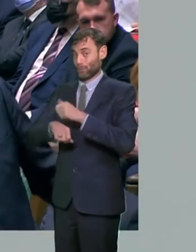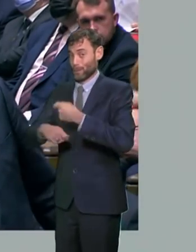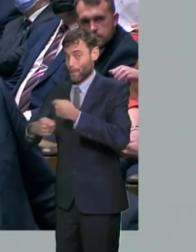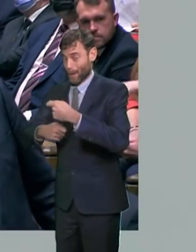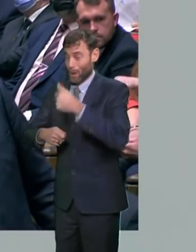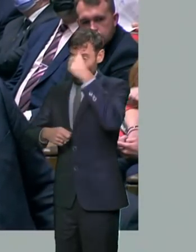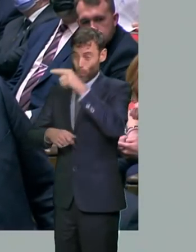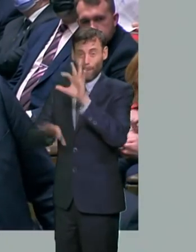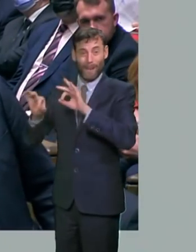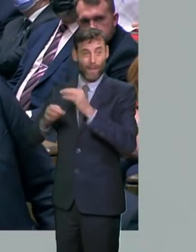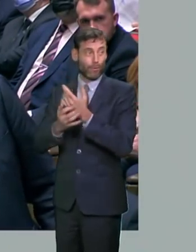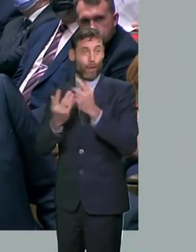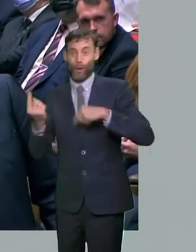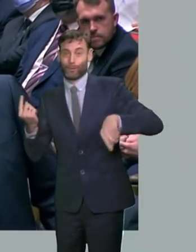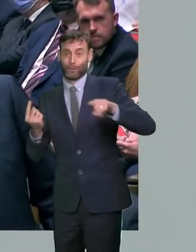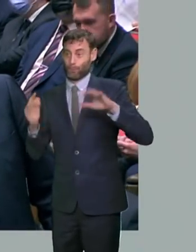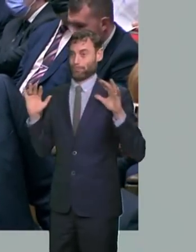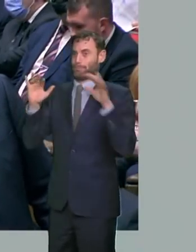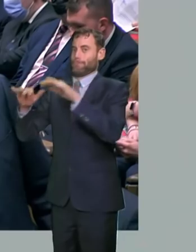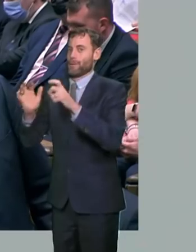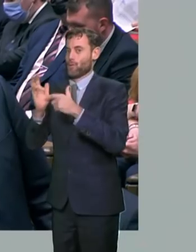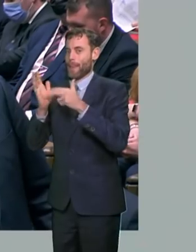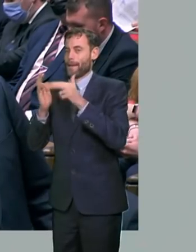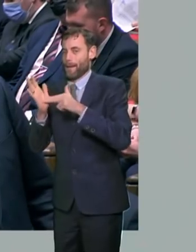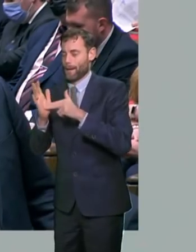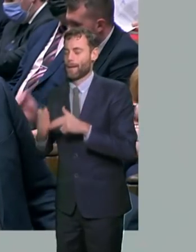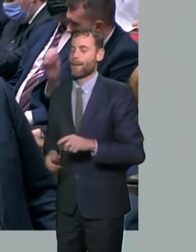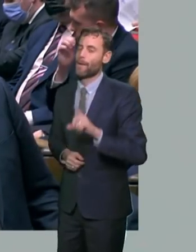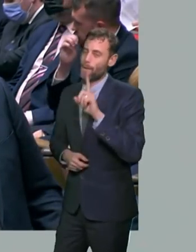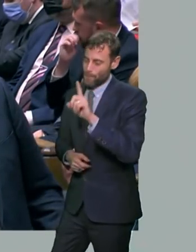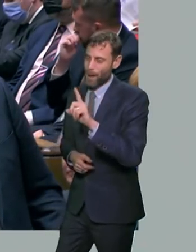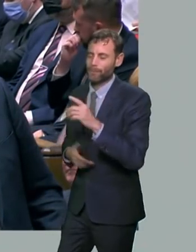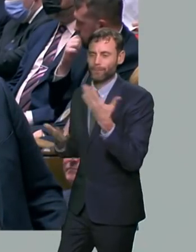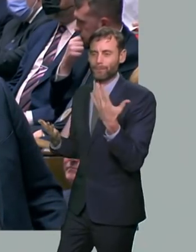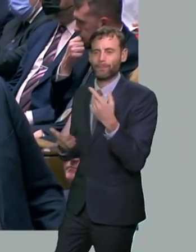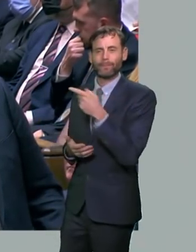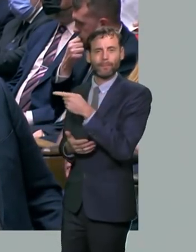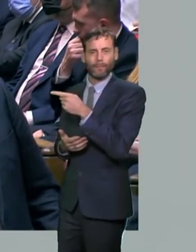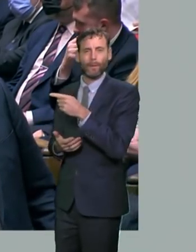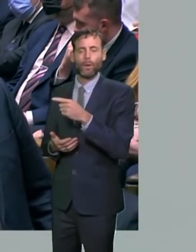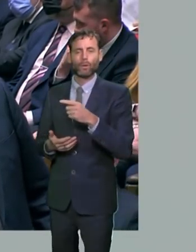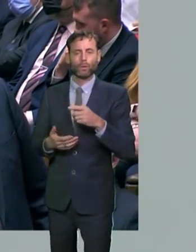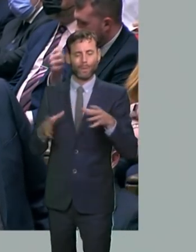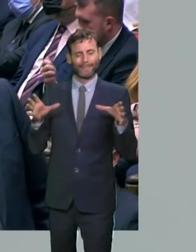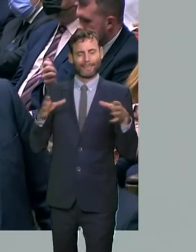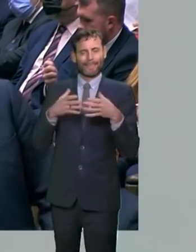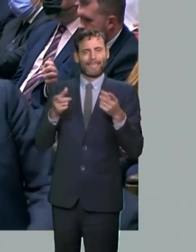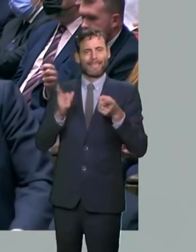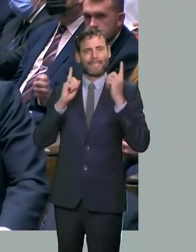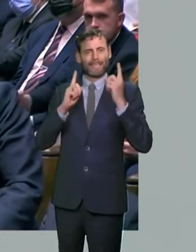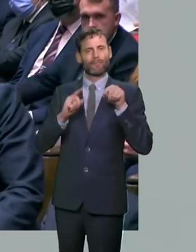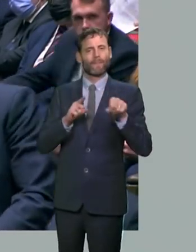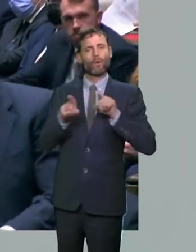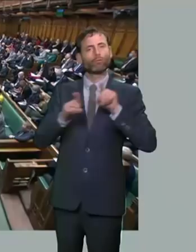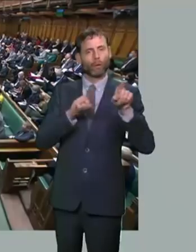A lot of people are going to be going to Lincoln, I hope. But I'm sure that my honourable friend, the Secretary of State for Transport, would have listened very carefully